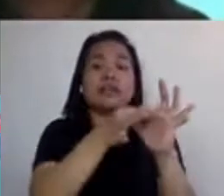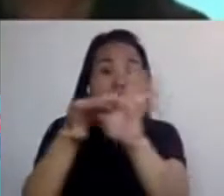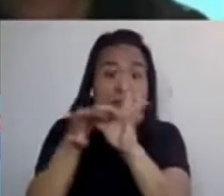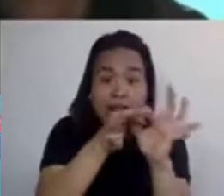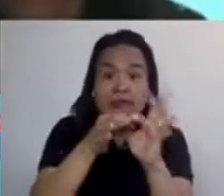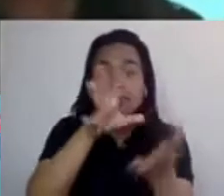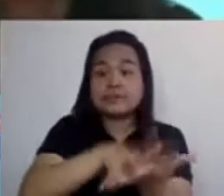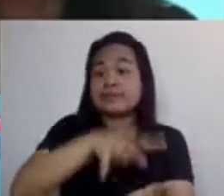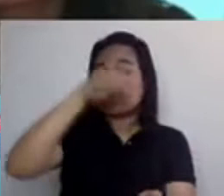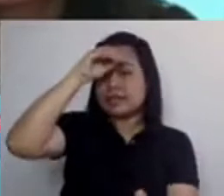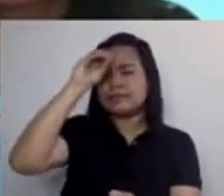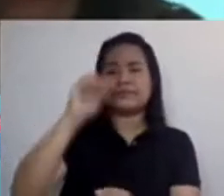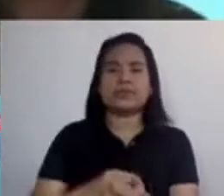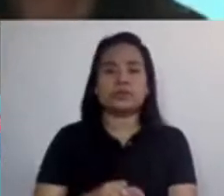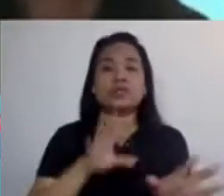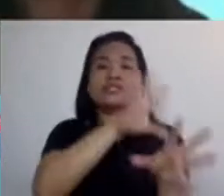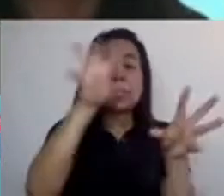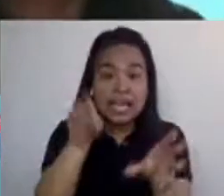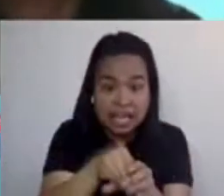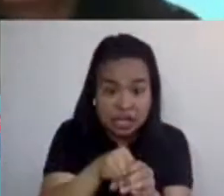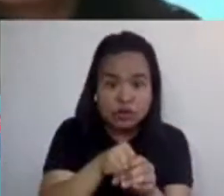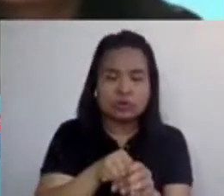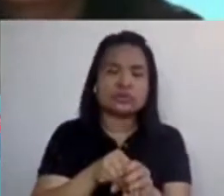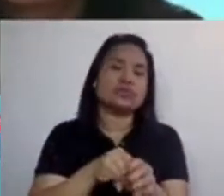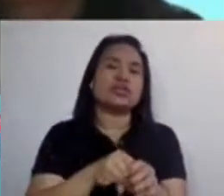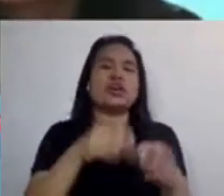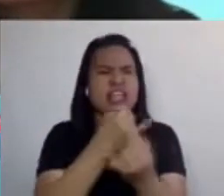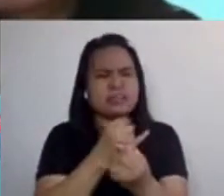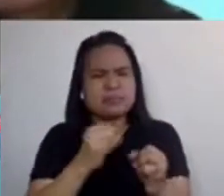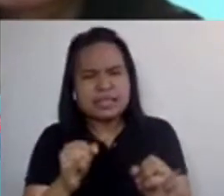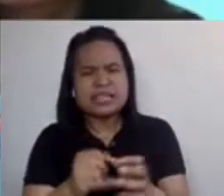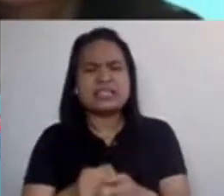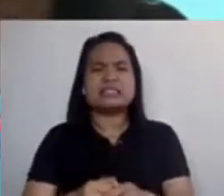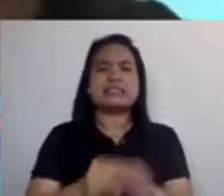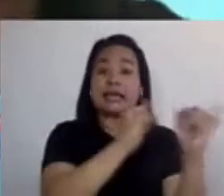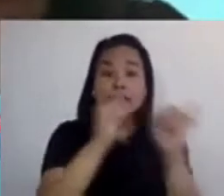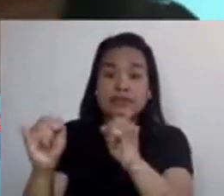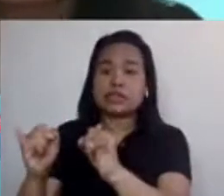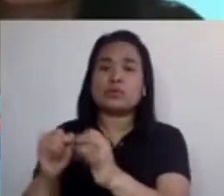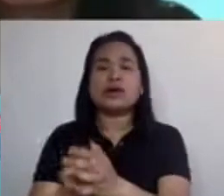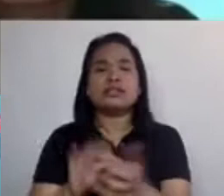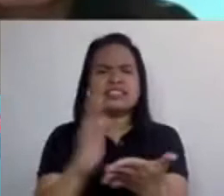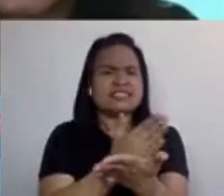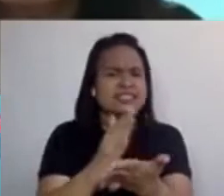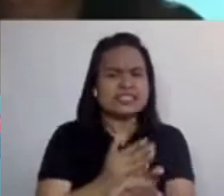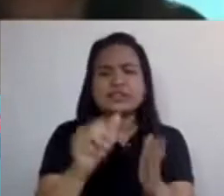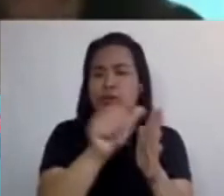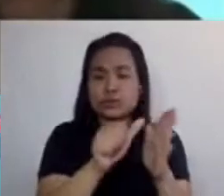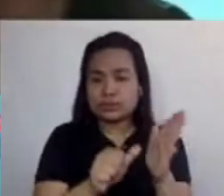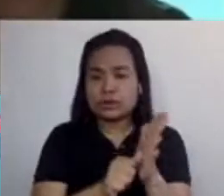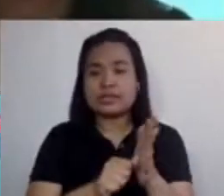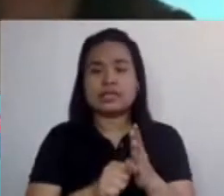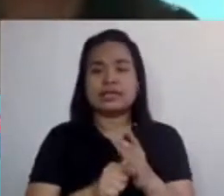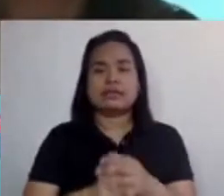components on positive interdependence, individual accountability, and shared authority in assessing and facilitating one's learning. So